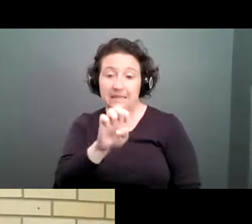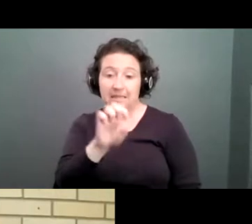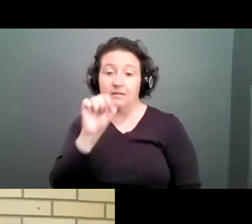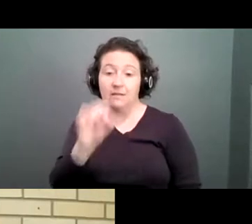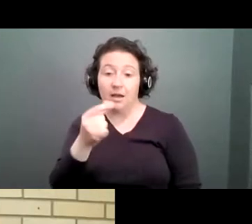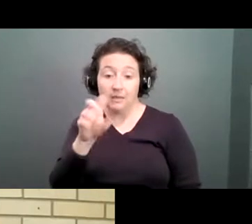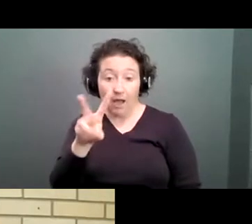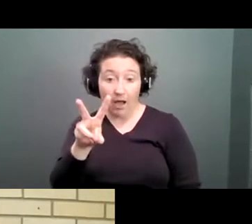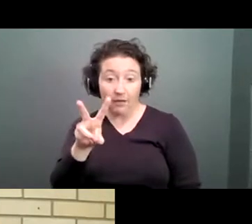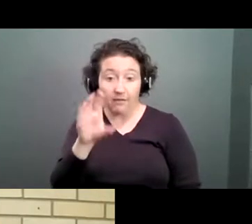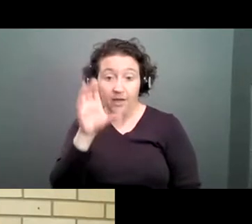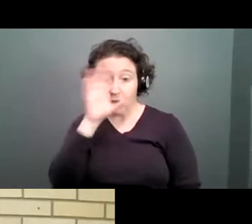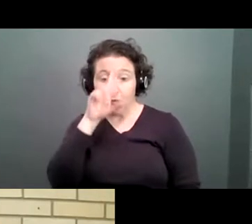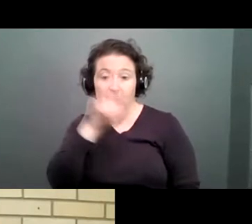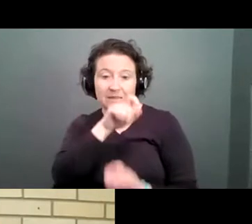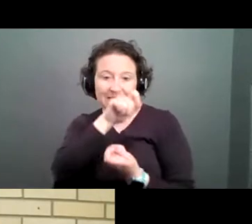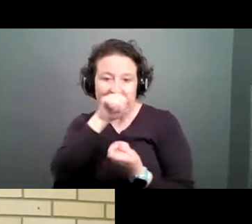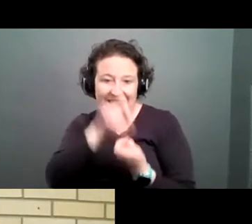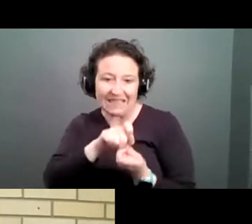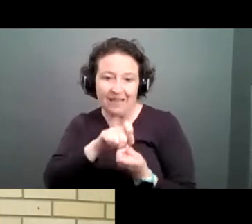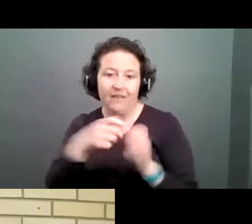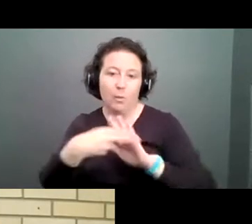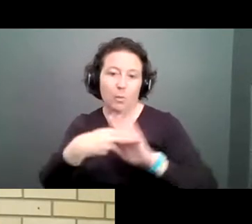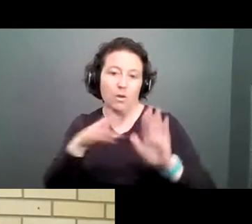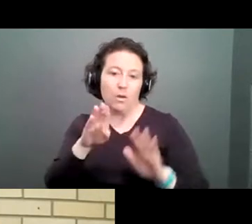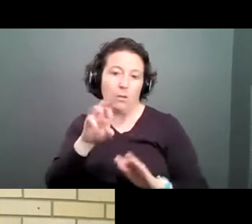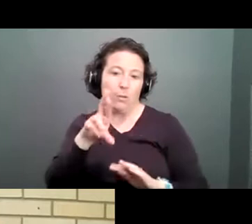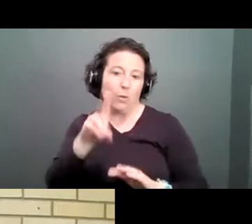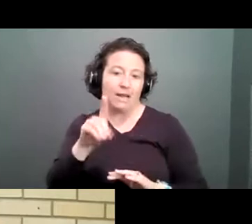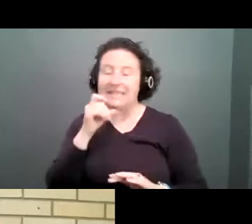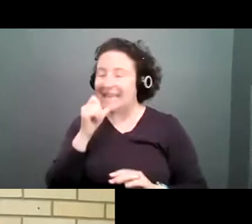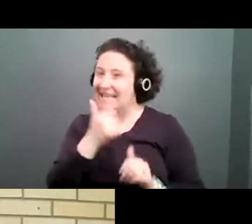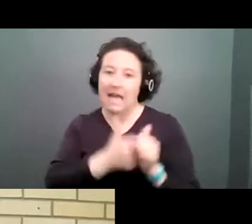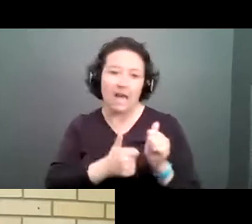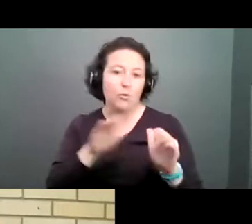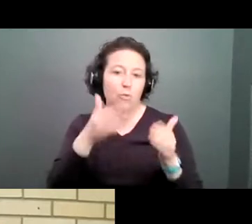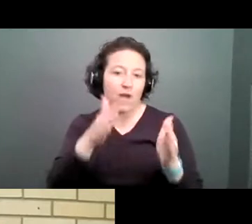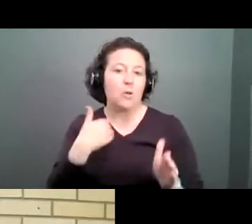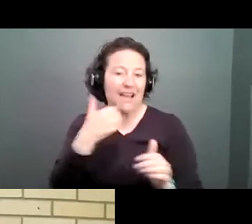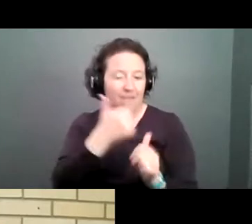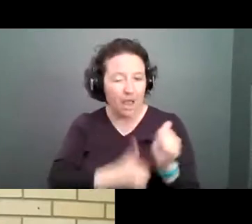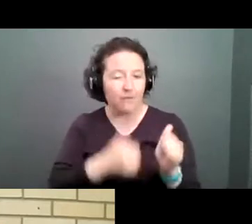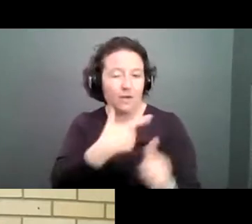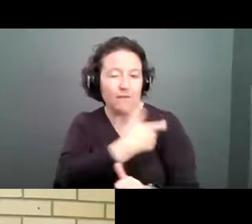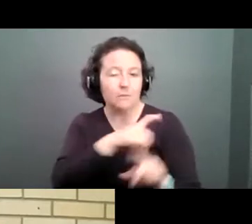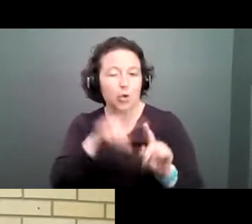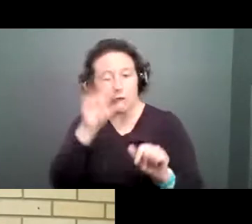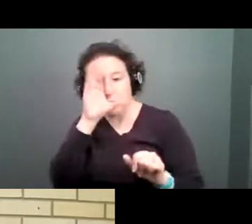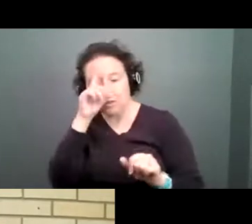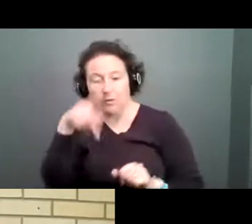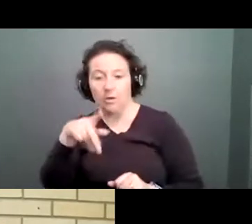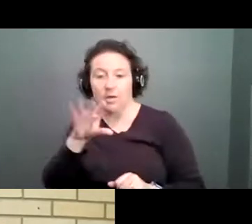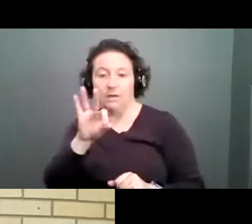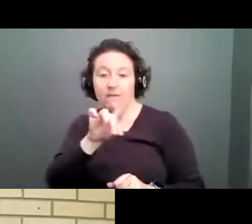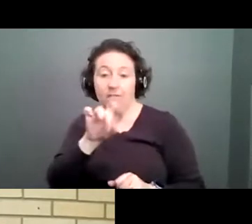the particular brand of vaccine that you want. Not every provider has every vaccine, but you can search for Pfizer if you are looking